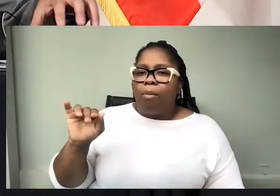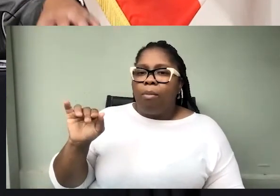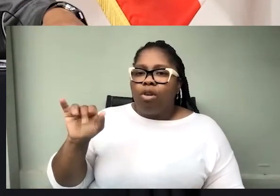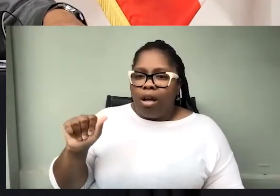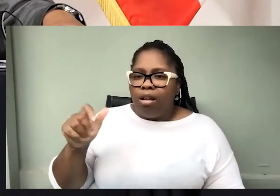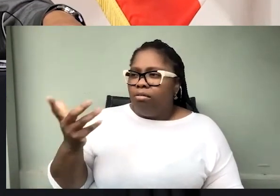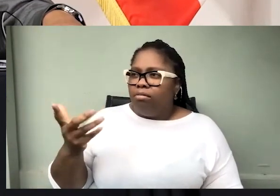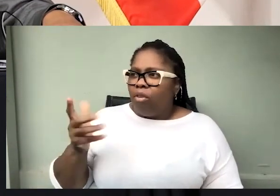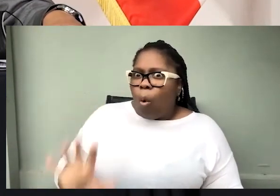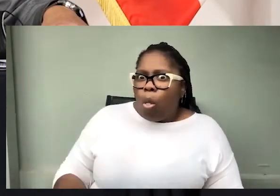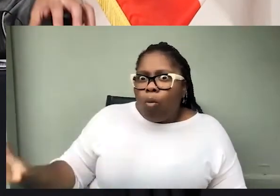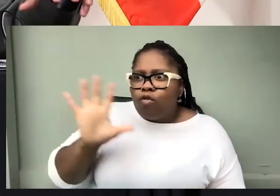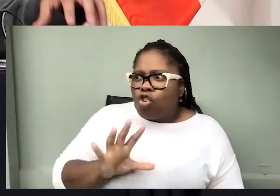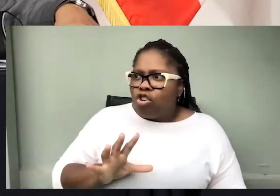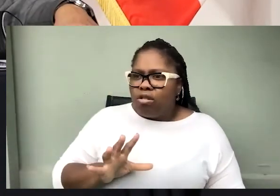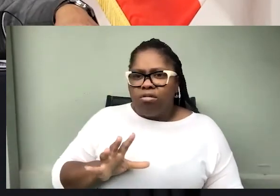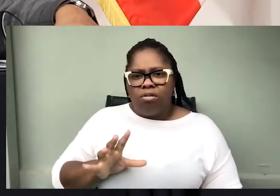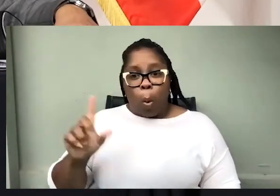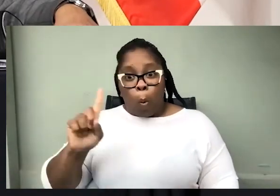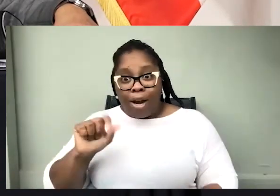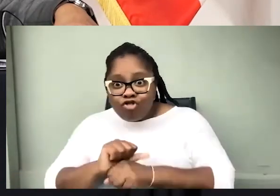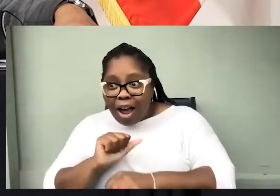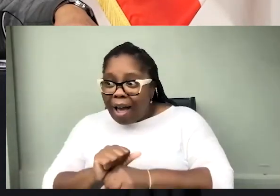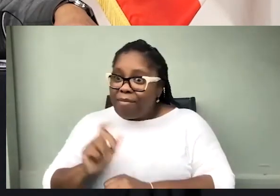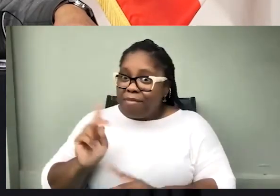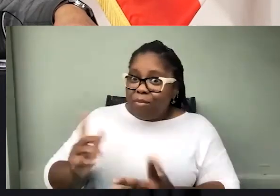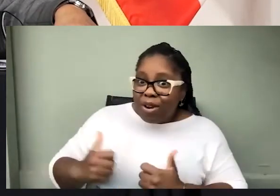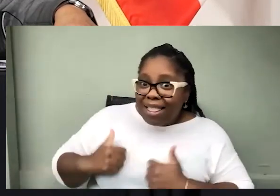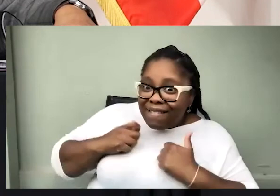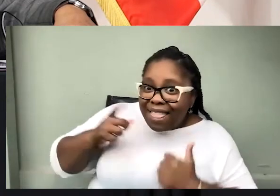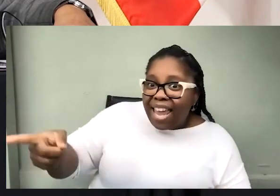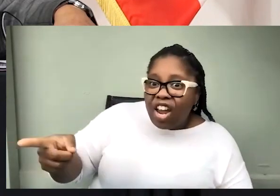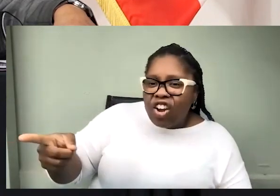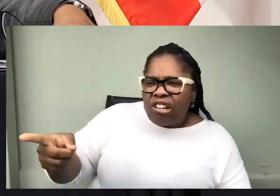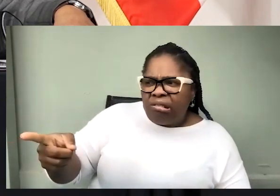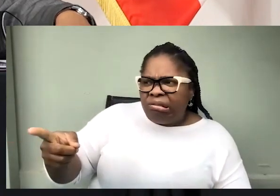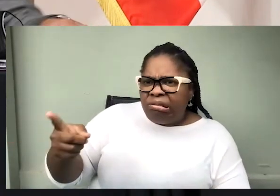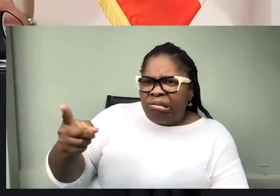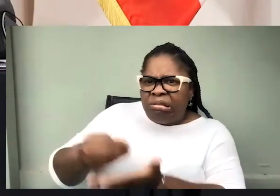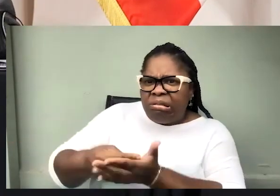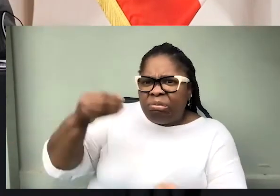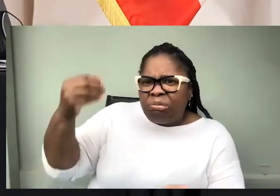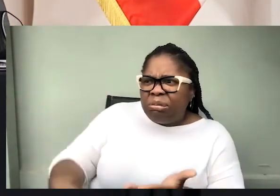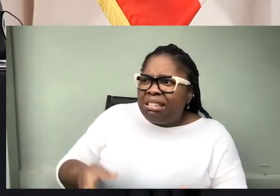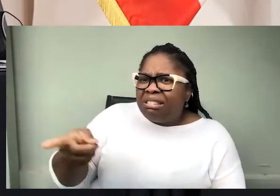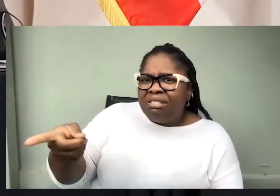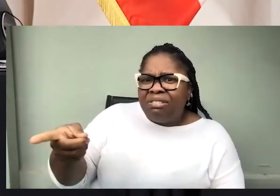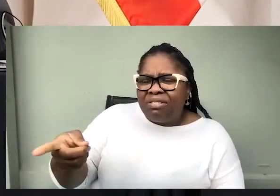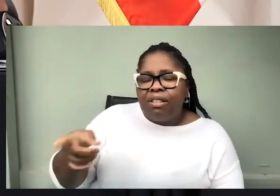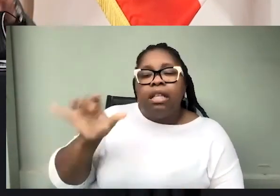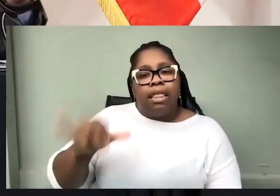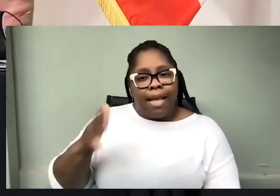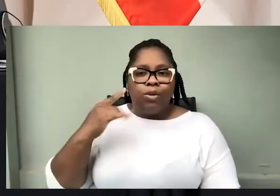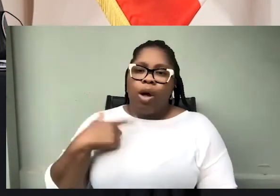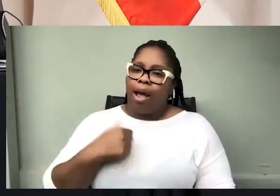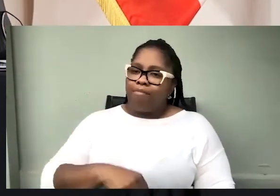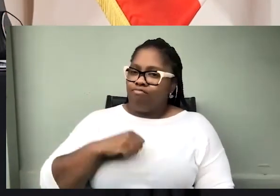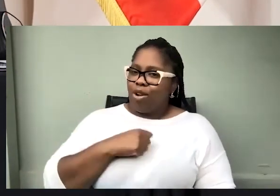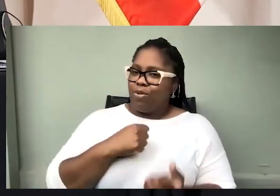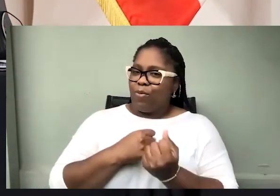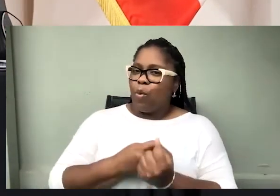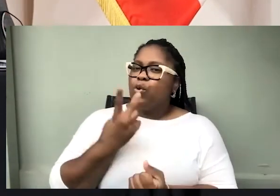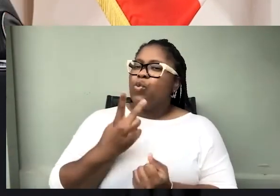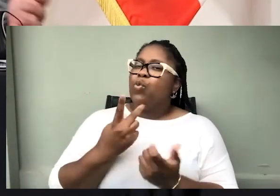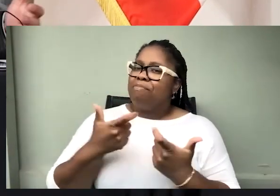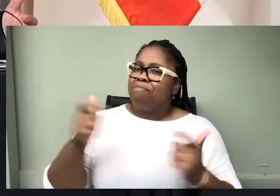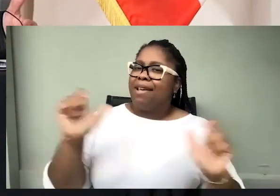state where there are jobs, where people want to live. Unfortunately, it's very, very expensive. And that's why I was proud to support the 2 major housing bills